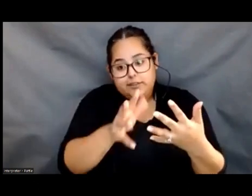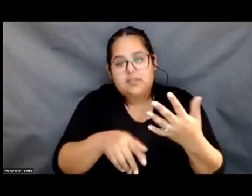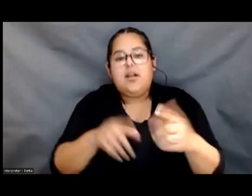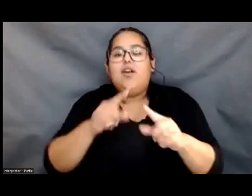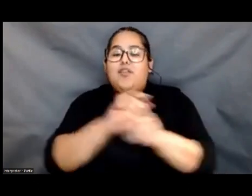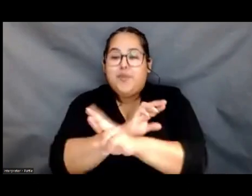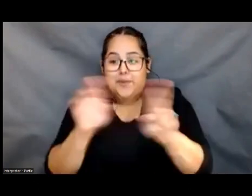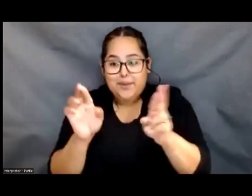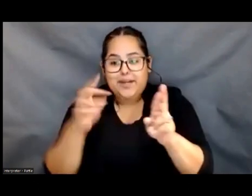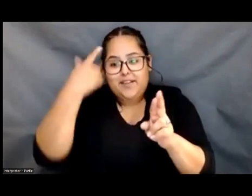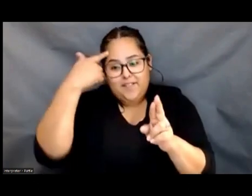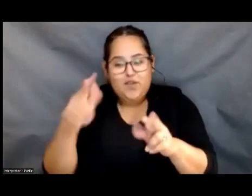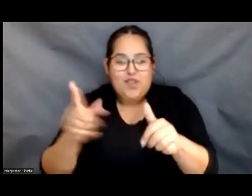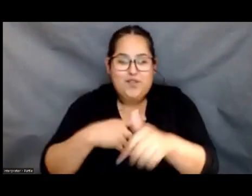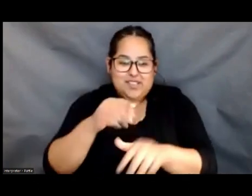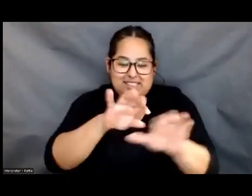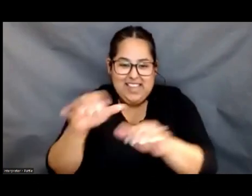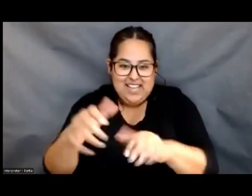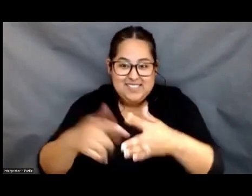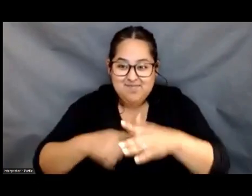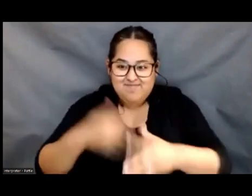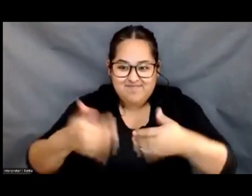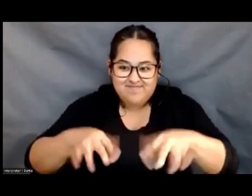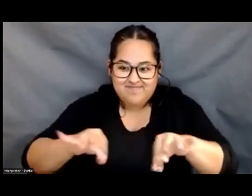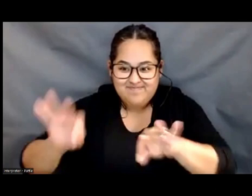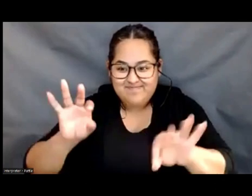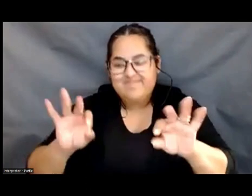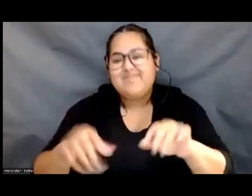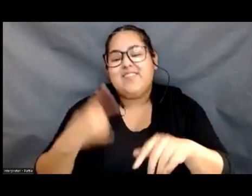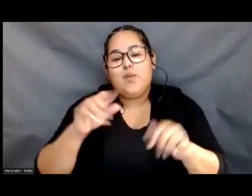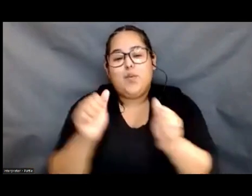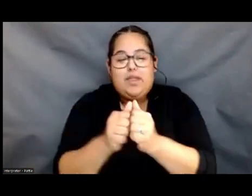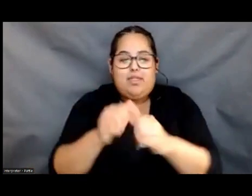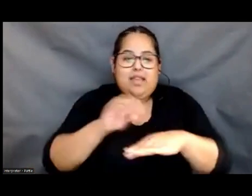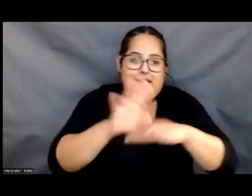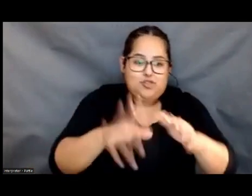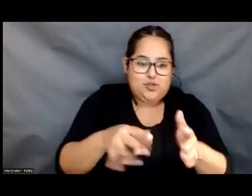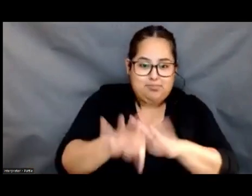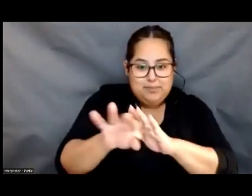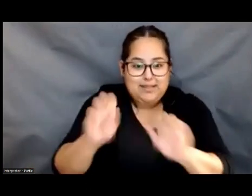ready to get their first classes going and picked out with their counselors.